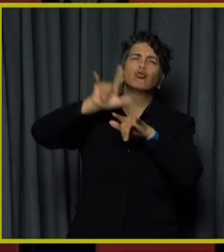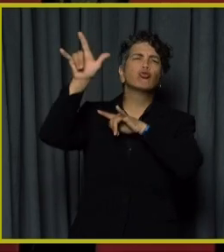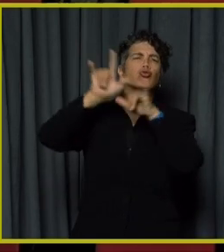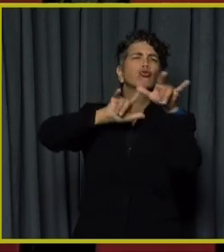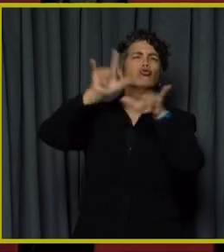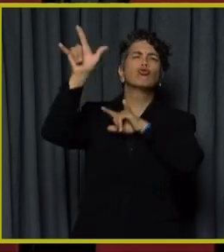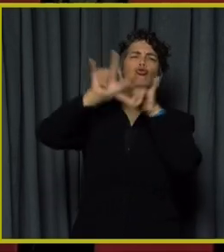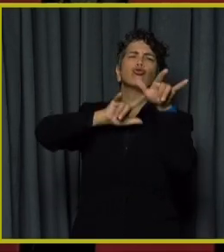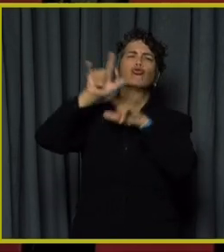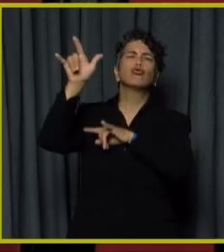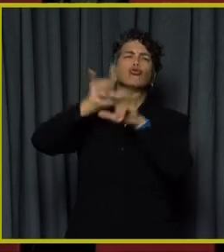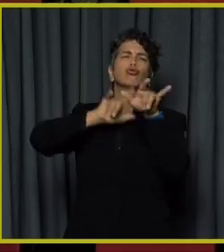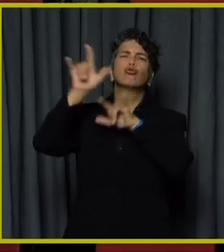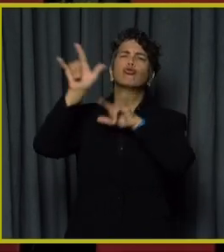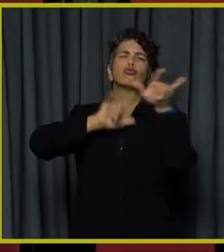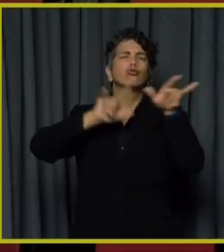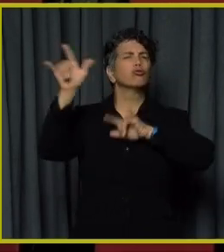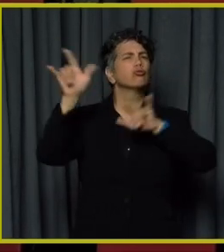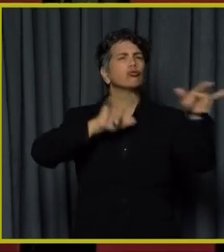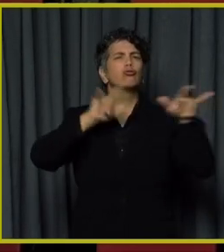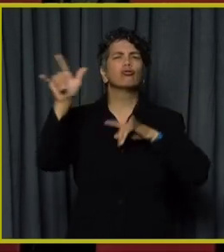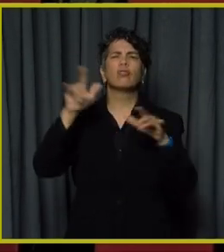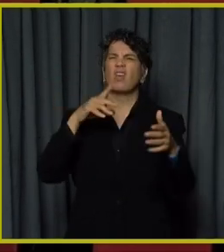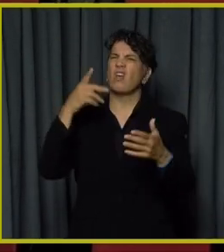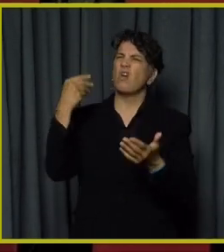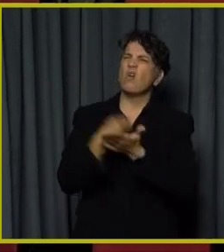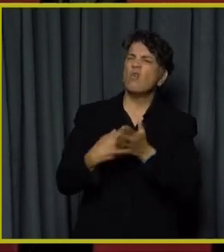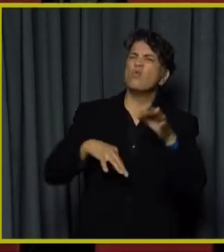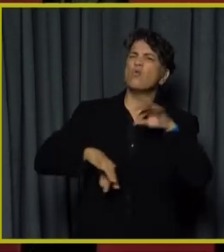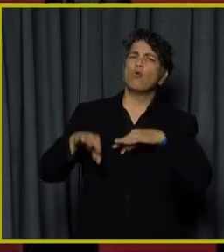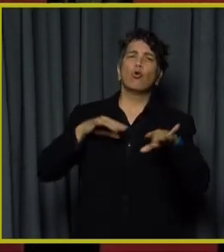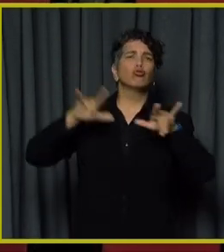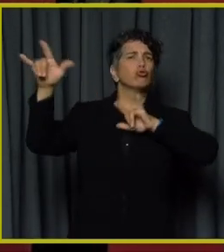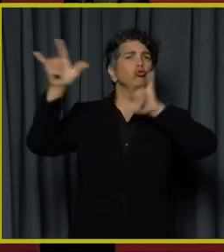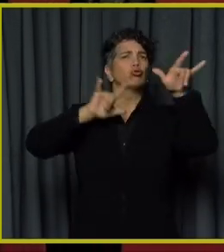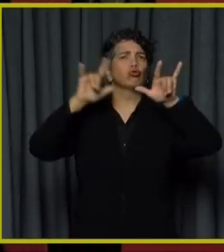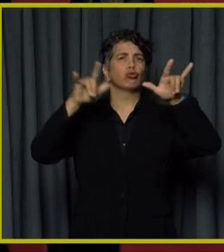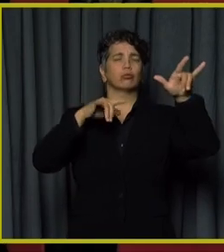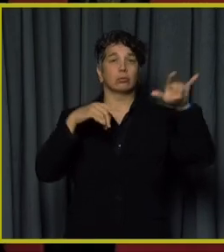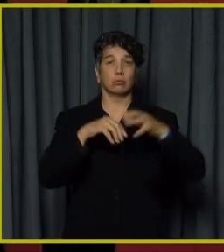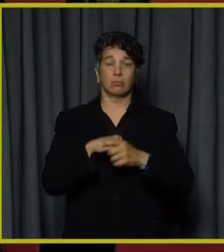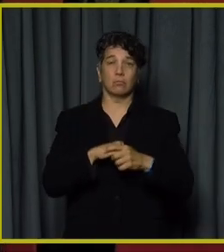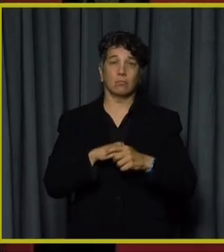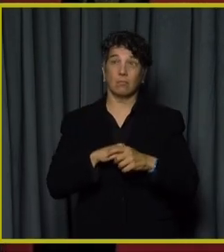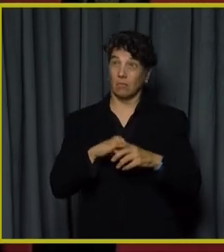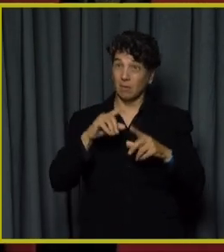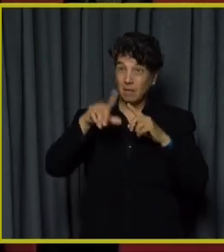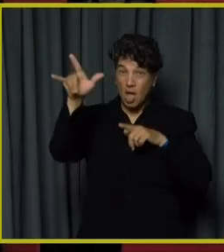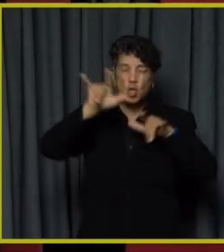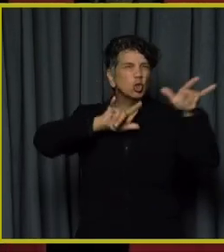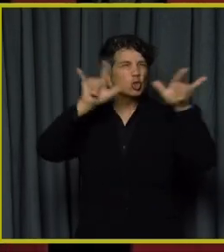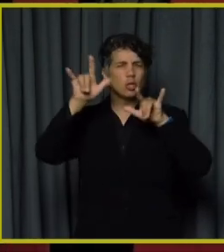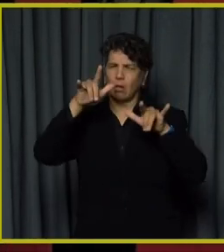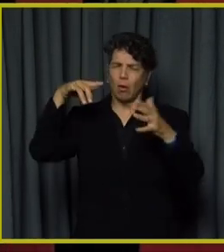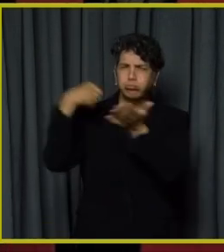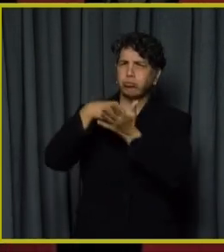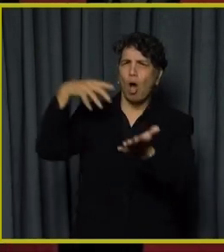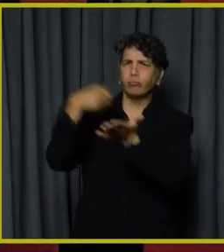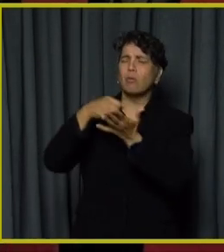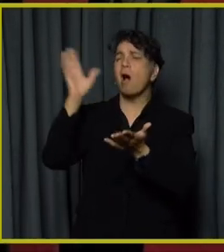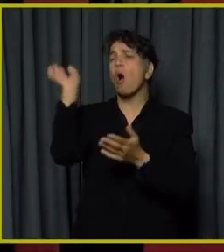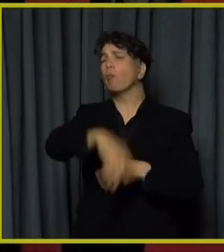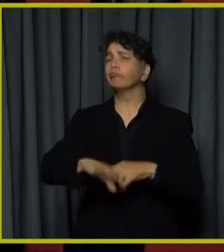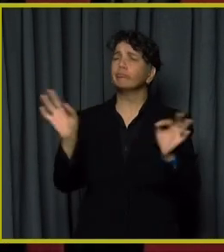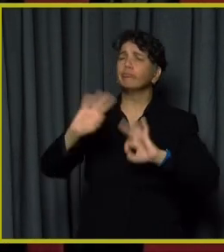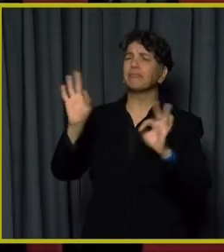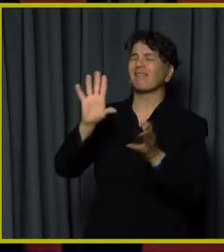by 0.1% while their aircraft fall out of the air or just flat out refuse to fly, and their missiles destroy the lives of